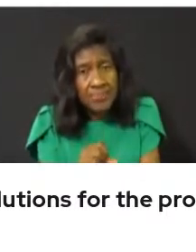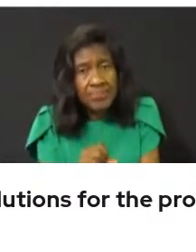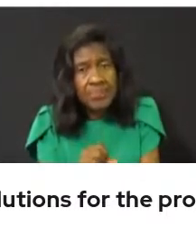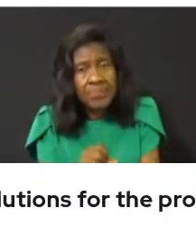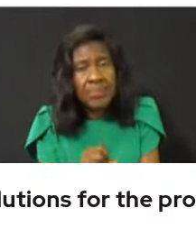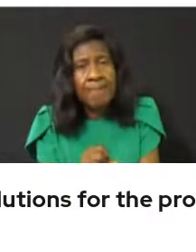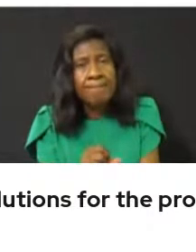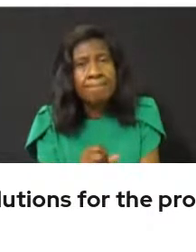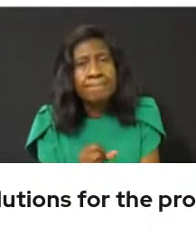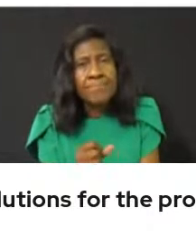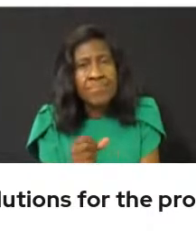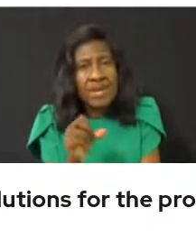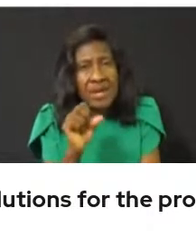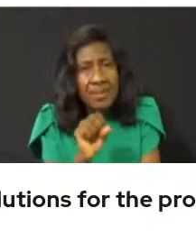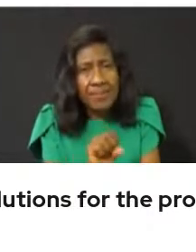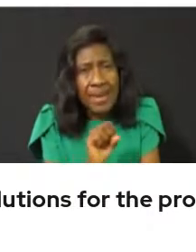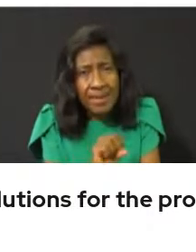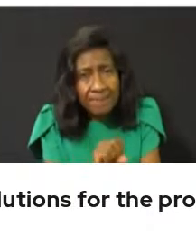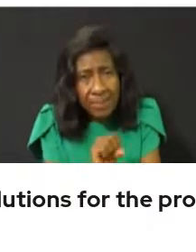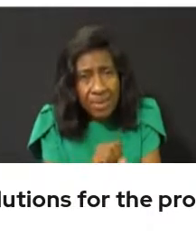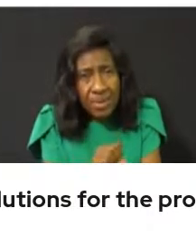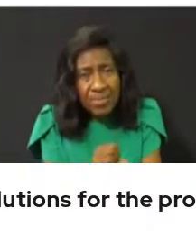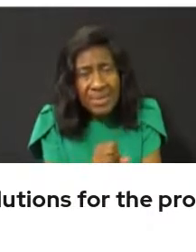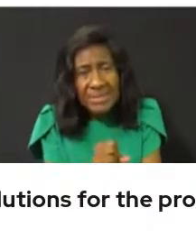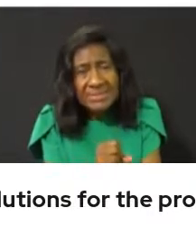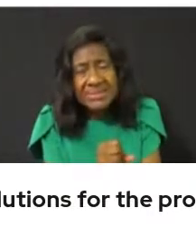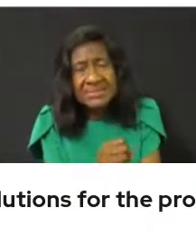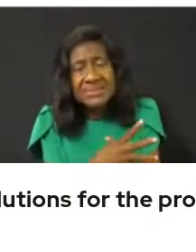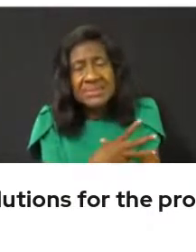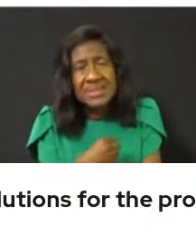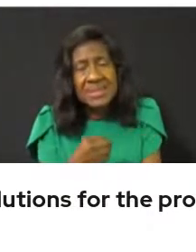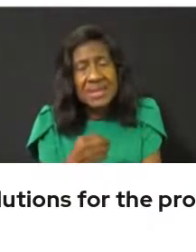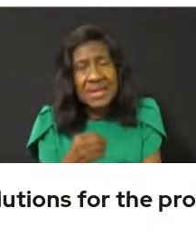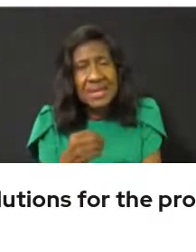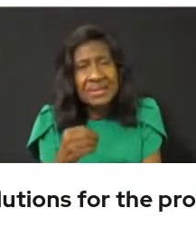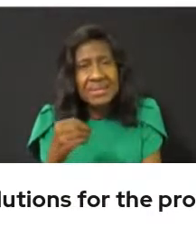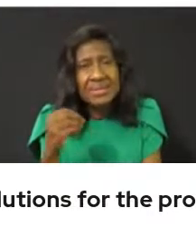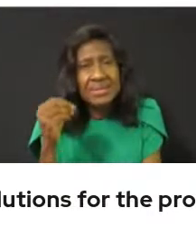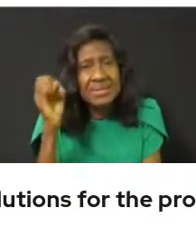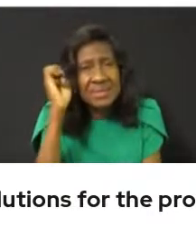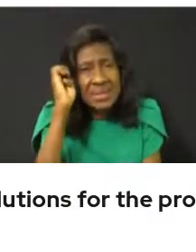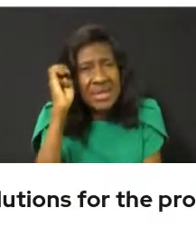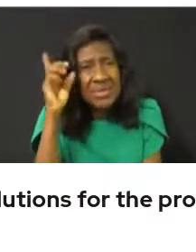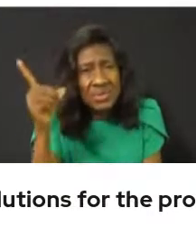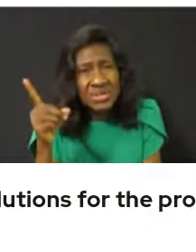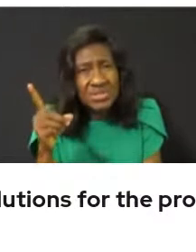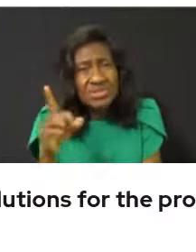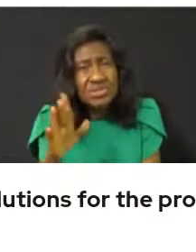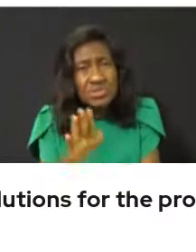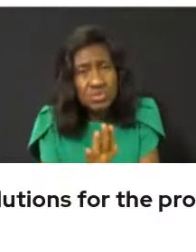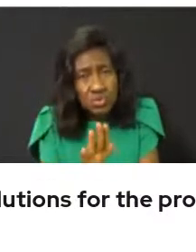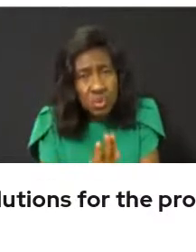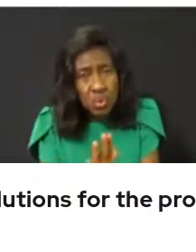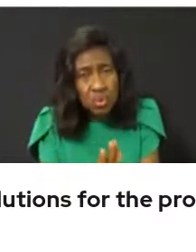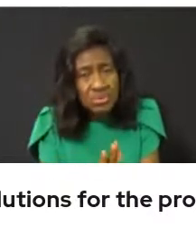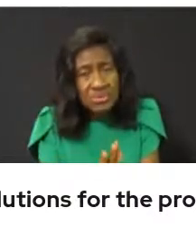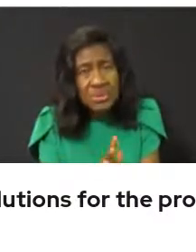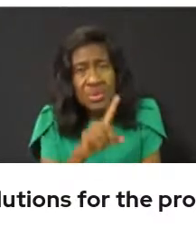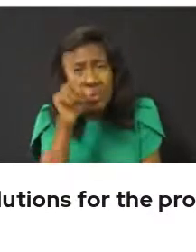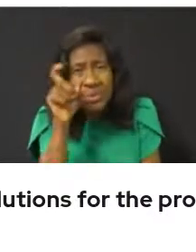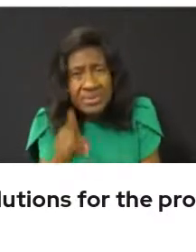Employment and labor matters, those are absolutely critical as well. Our education institutions, have we put